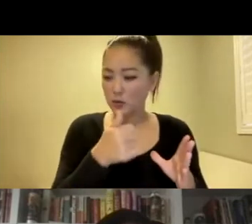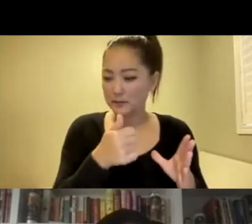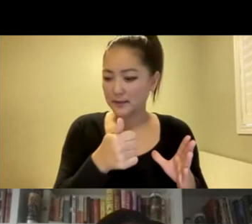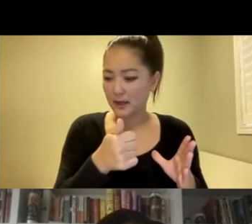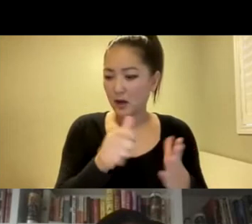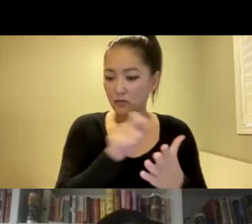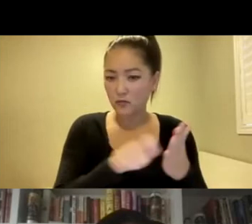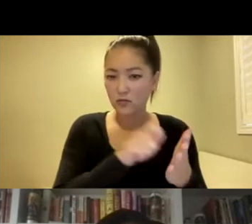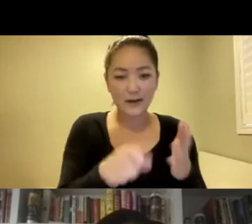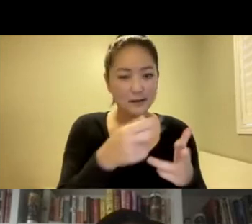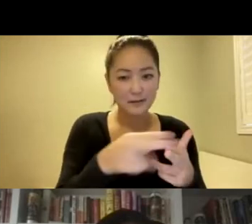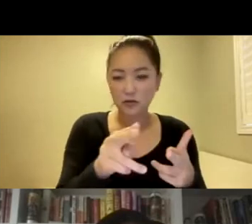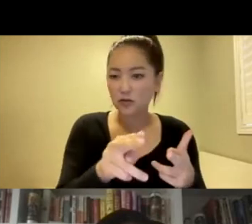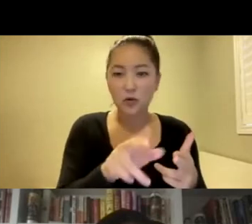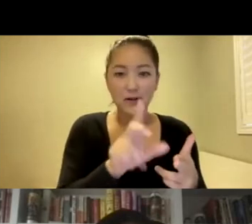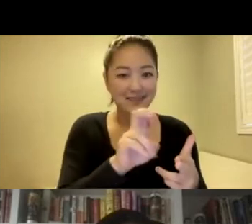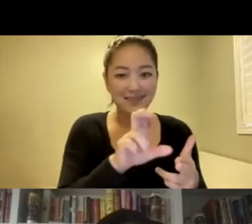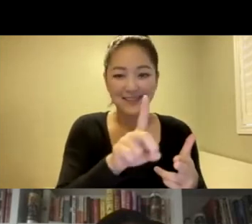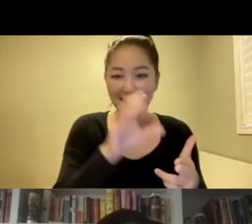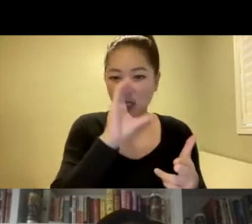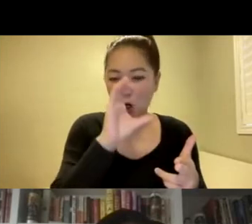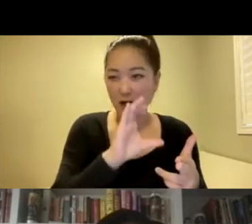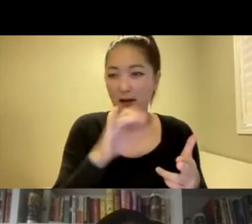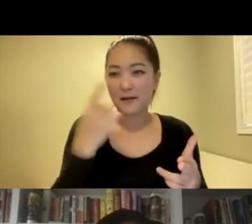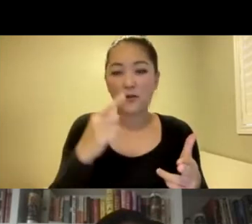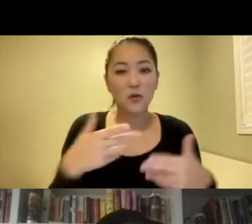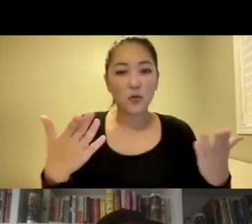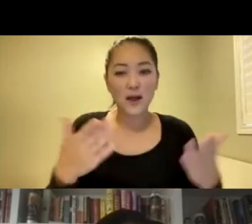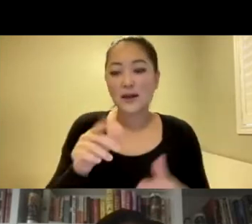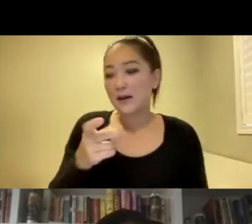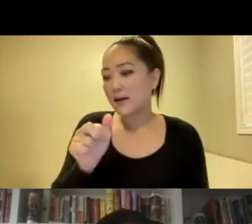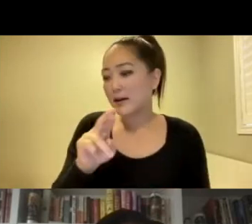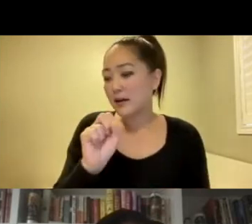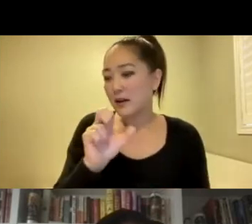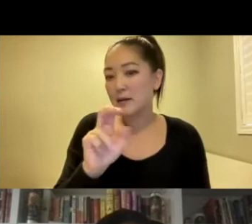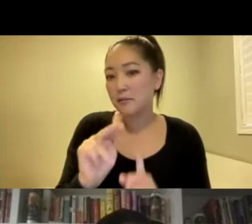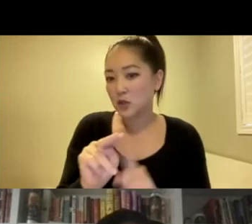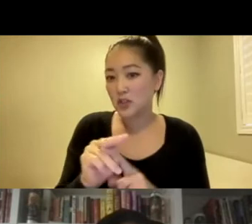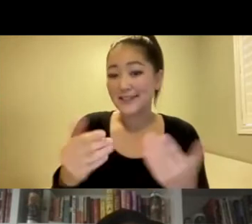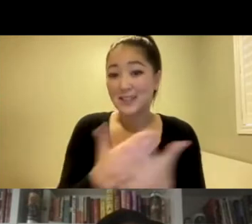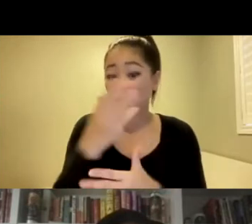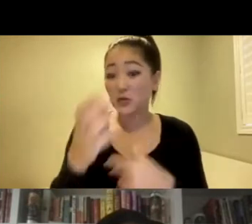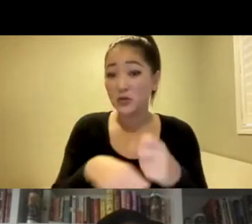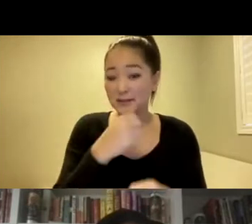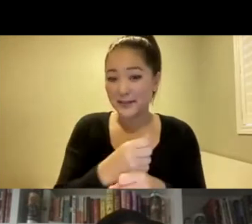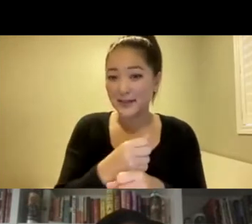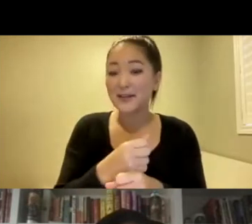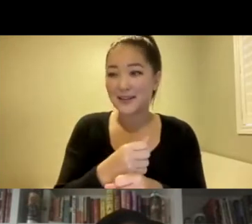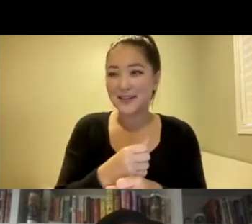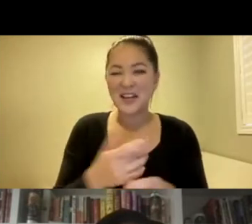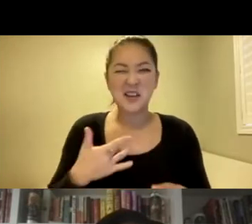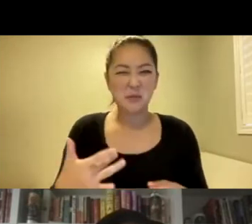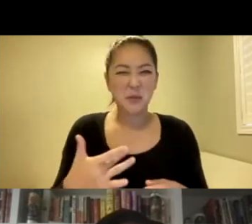30-minute direct-to-DVD cartoon about the Persian New Year, which is Nowruz, celebrates springtime. And I